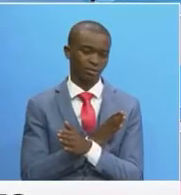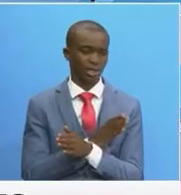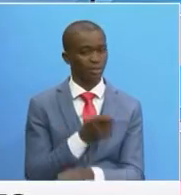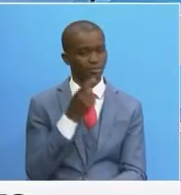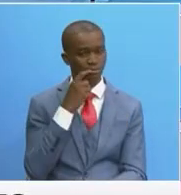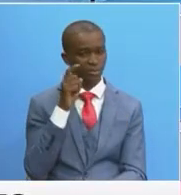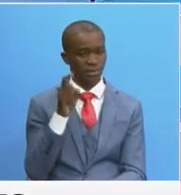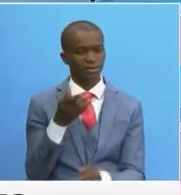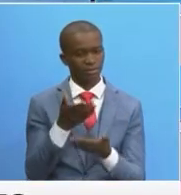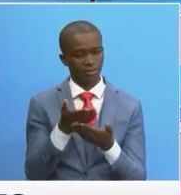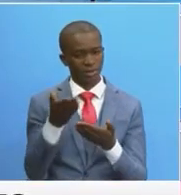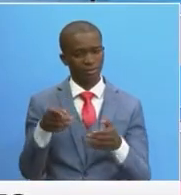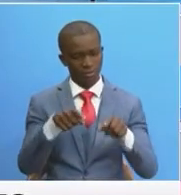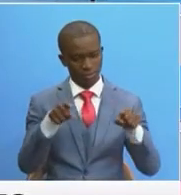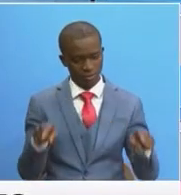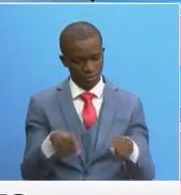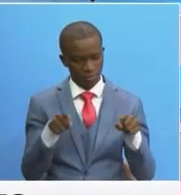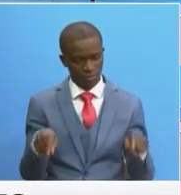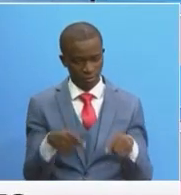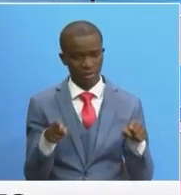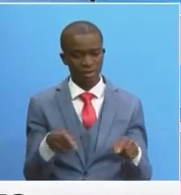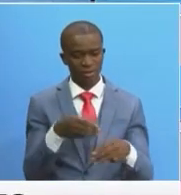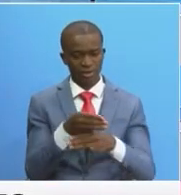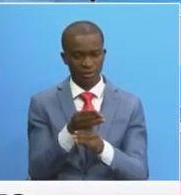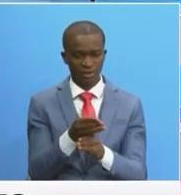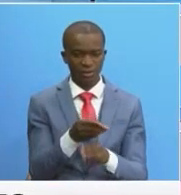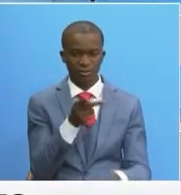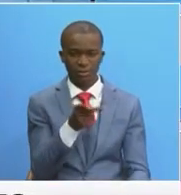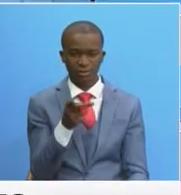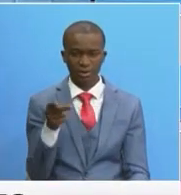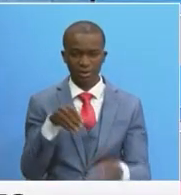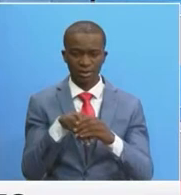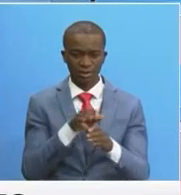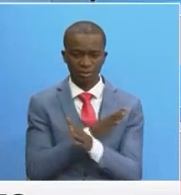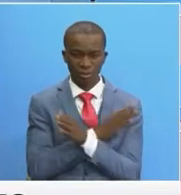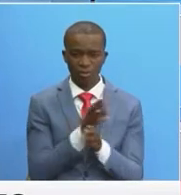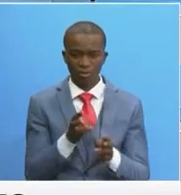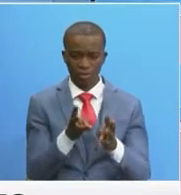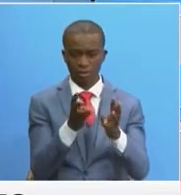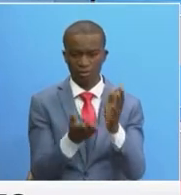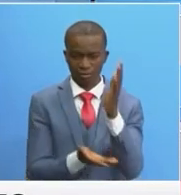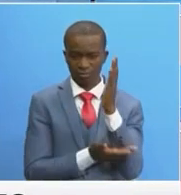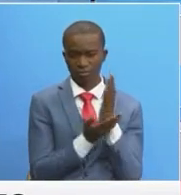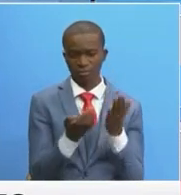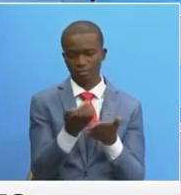locally manufactured products as a way of growing the economy. Speaking during the Ndola